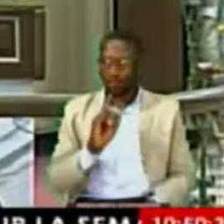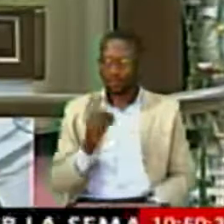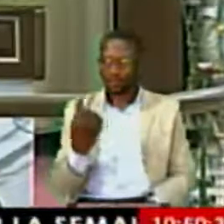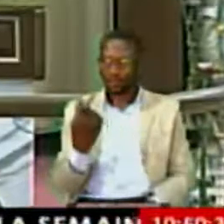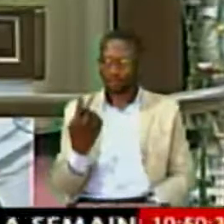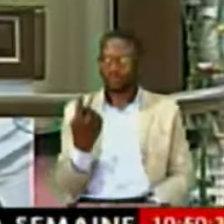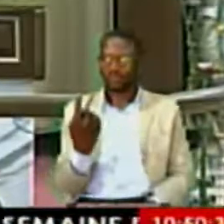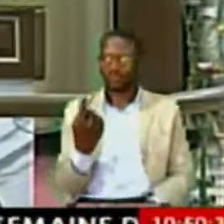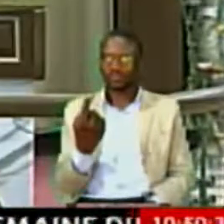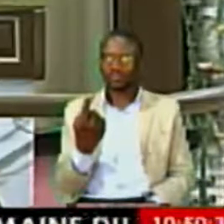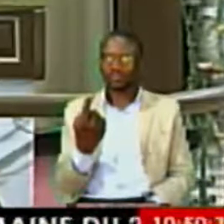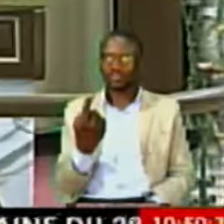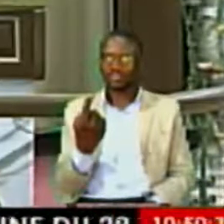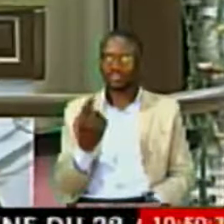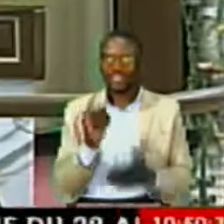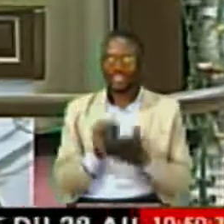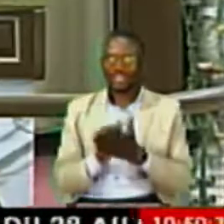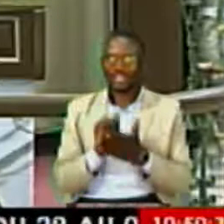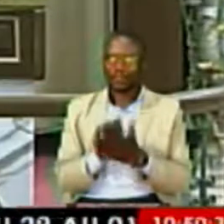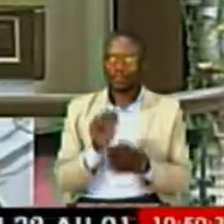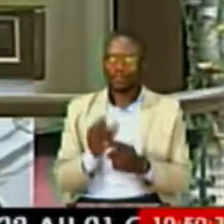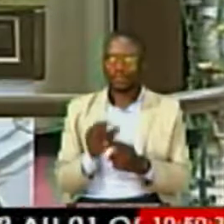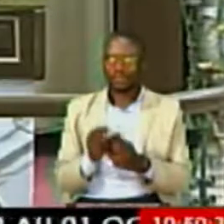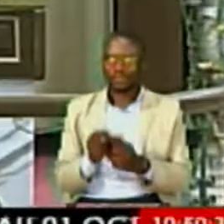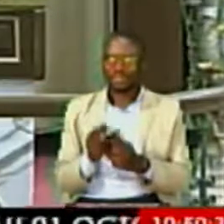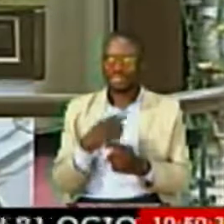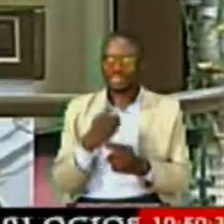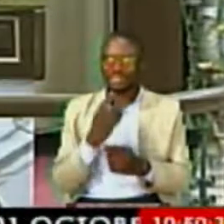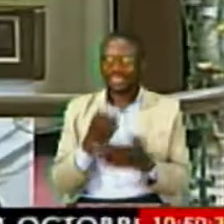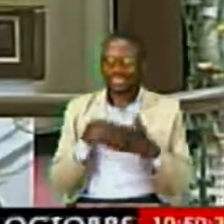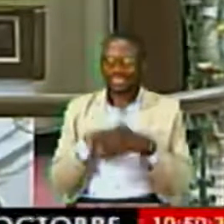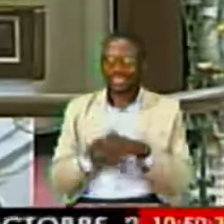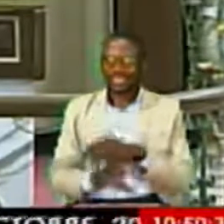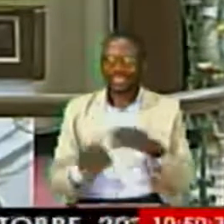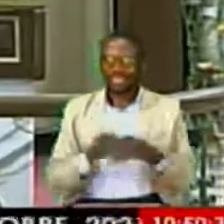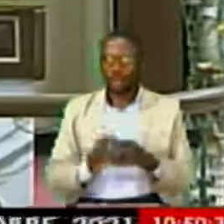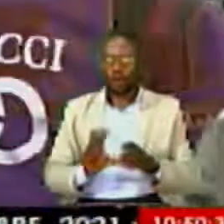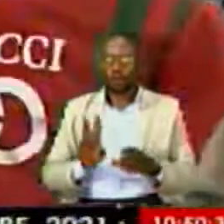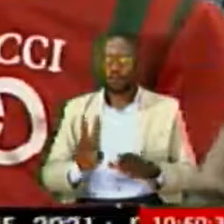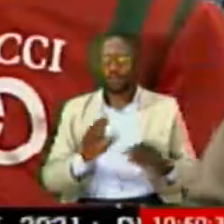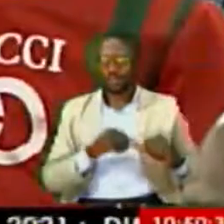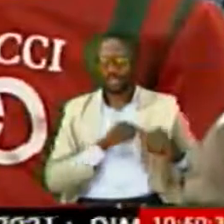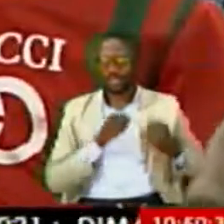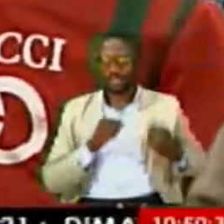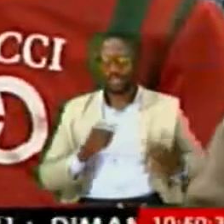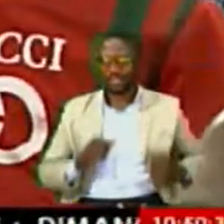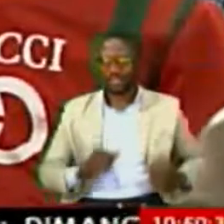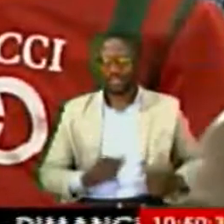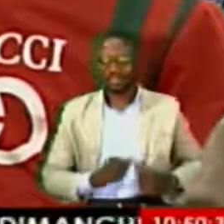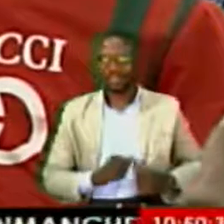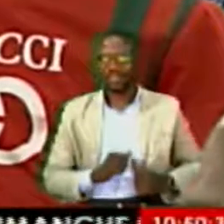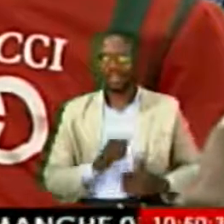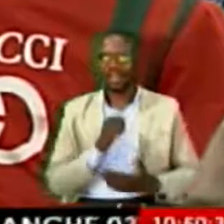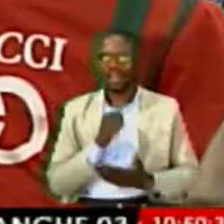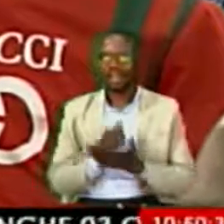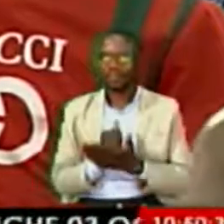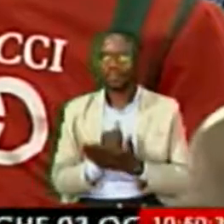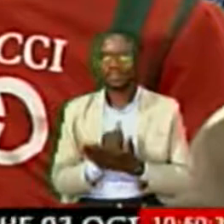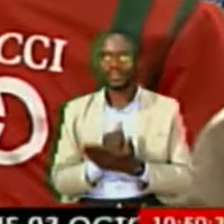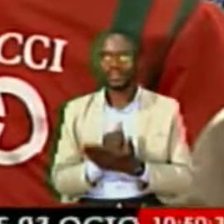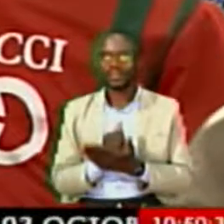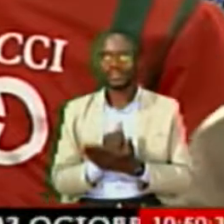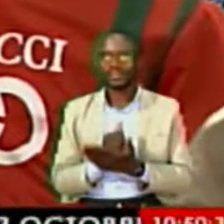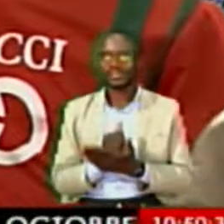alone, cette parole qui est entrée dans votre cœur, the word which went in your heart, amen, amen, commencera